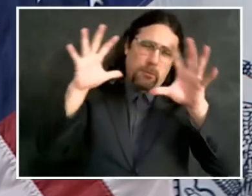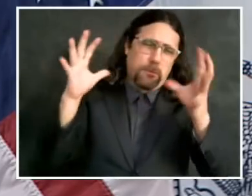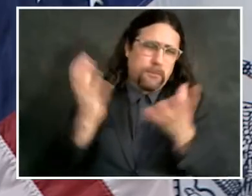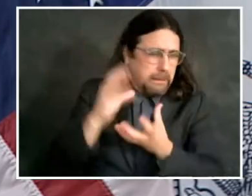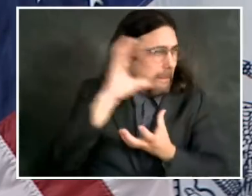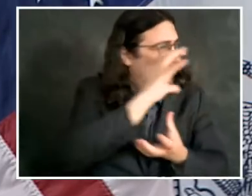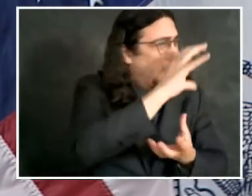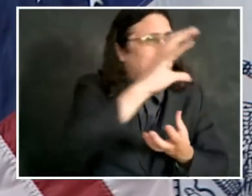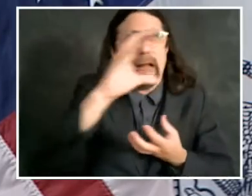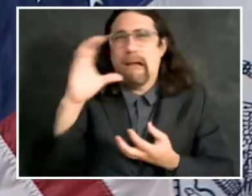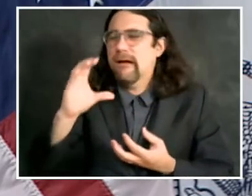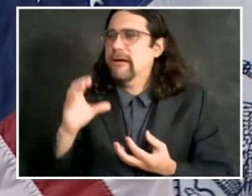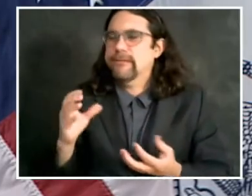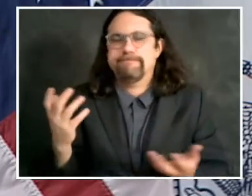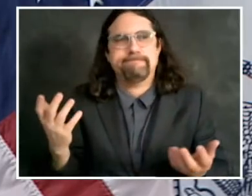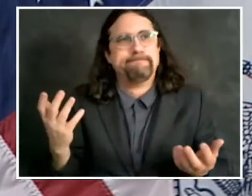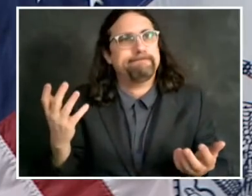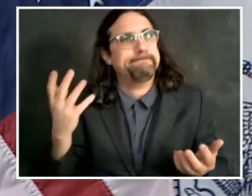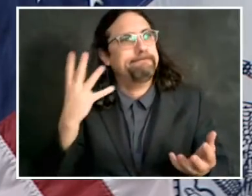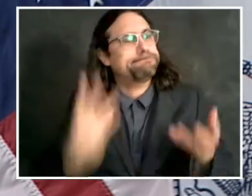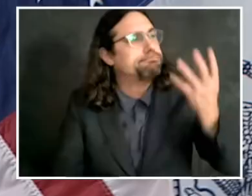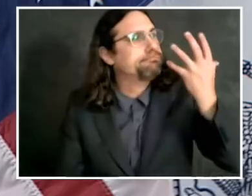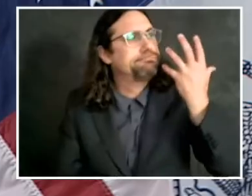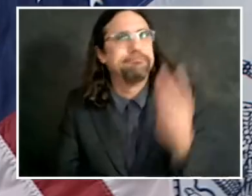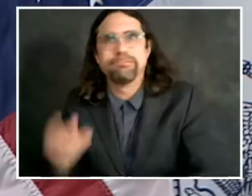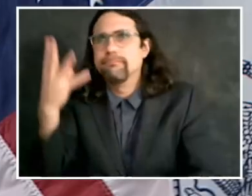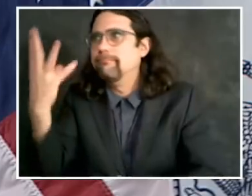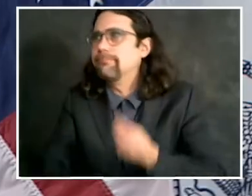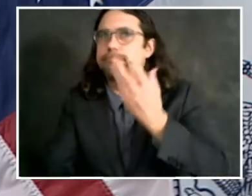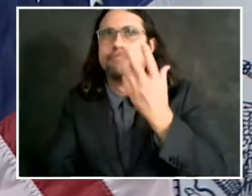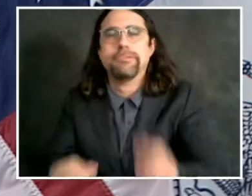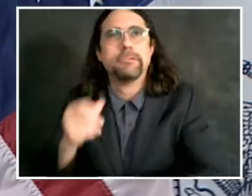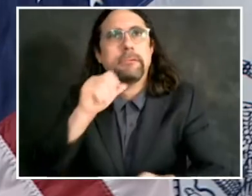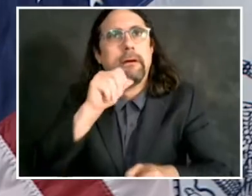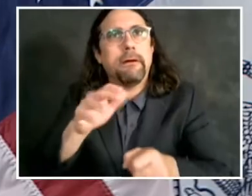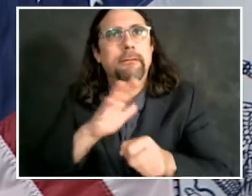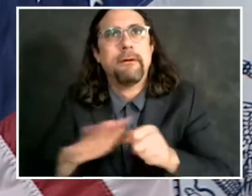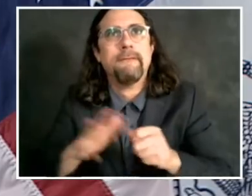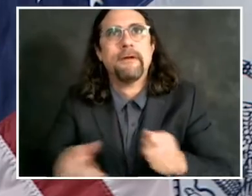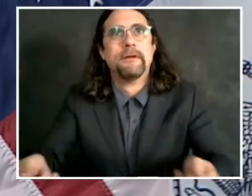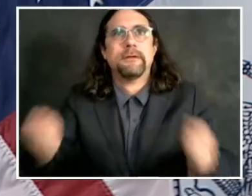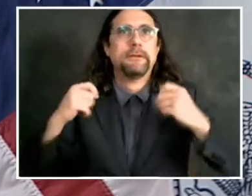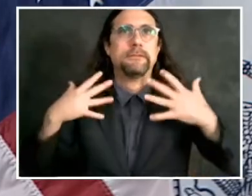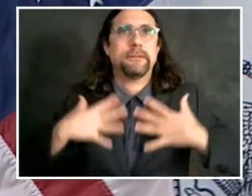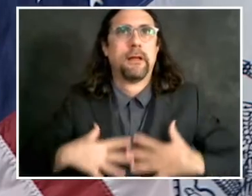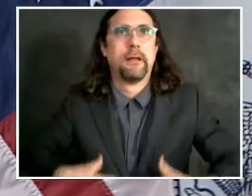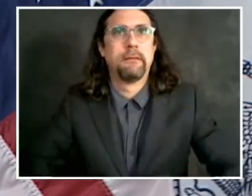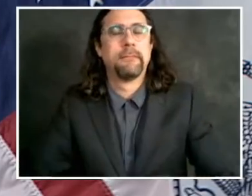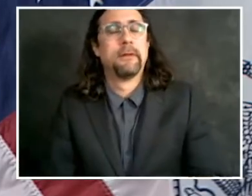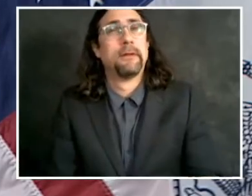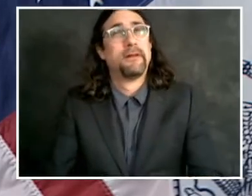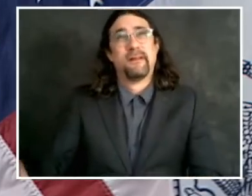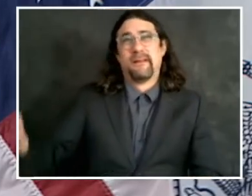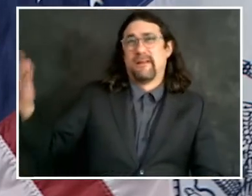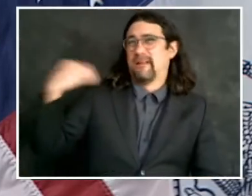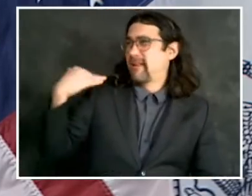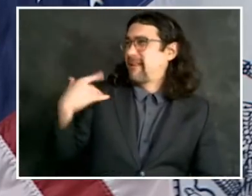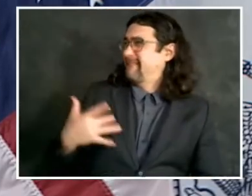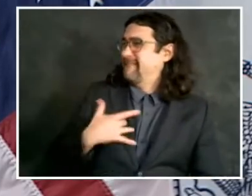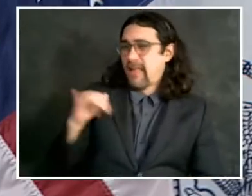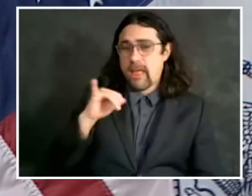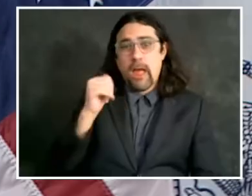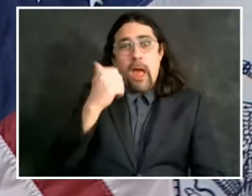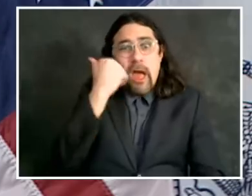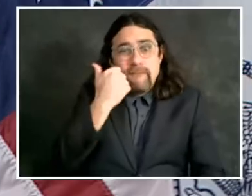it often felt like we only had a few days before we were going to run out. That was the reality we were facing.